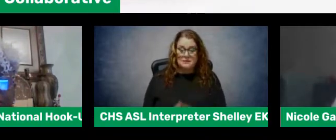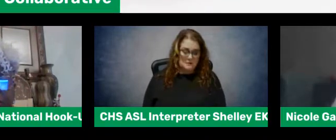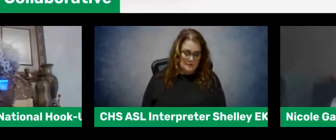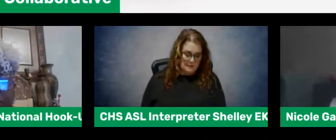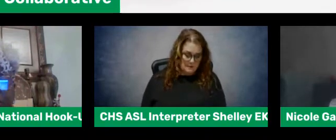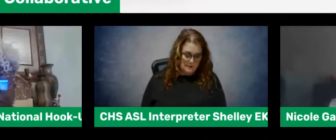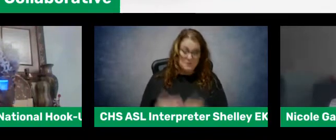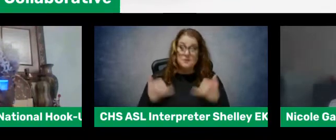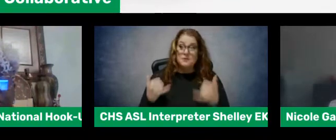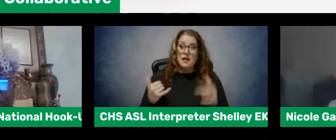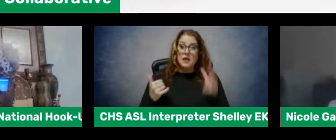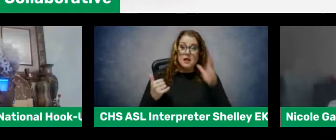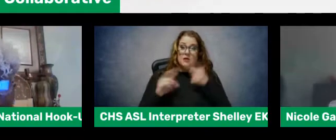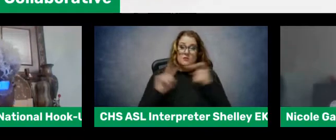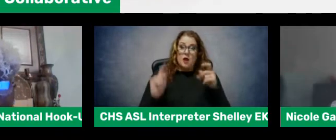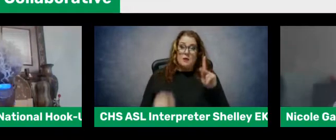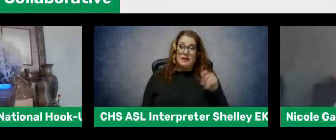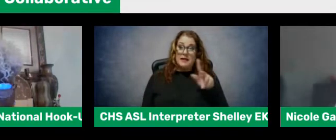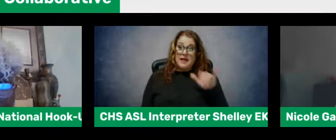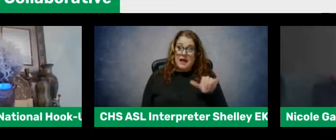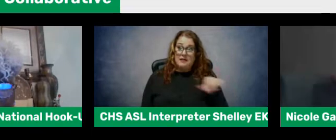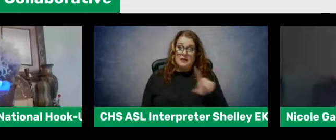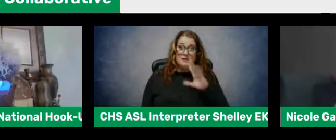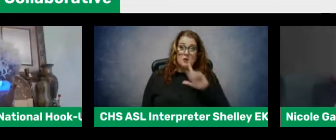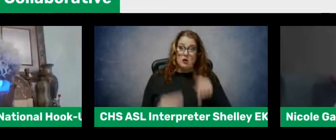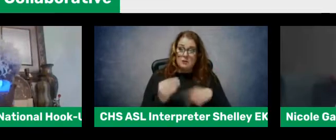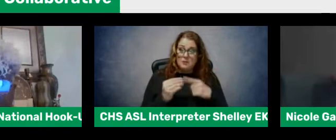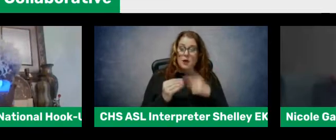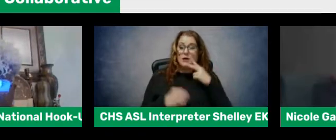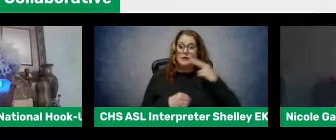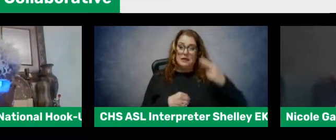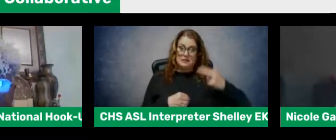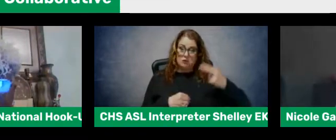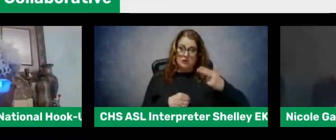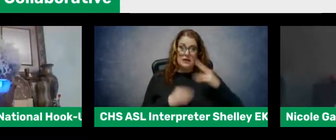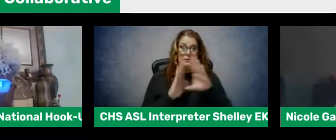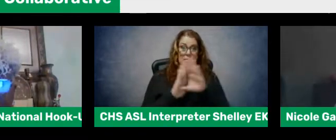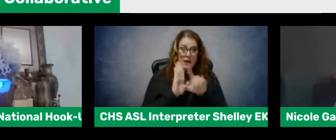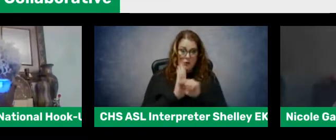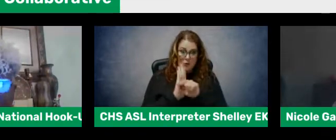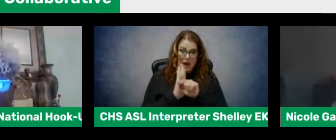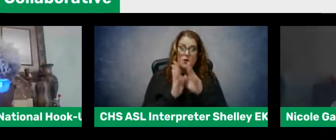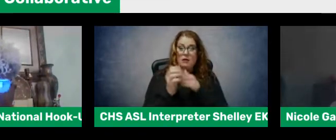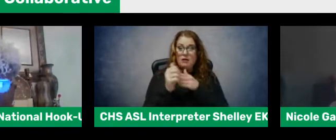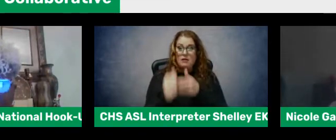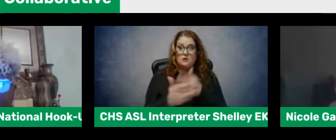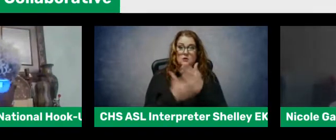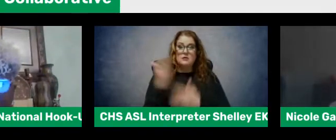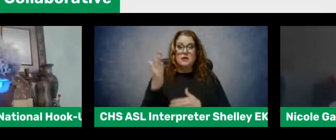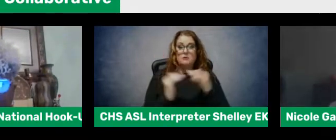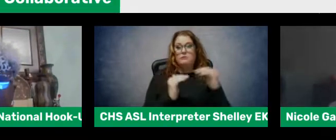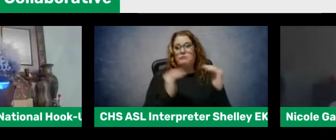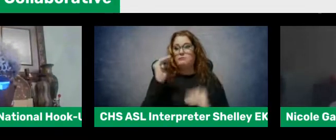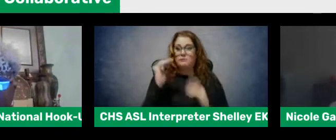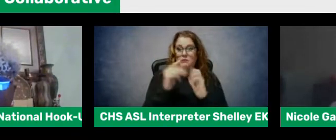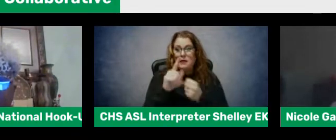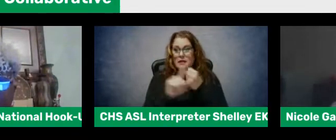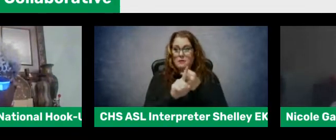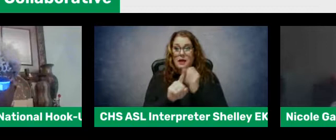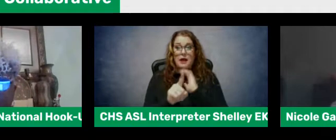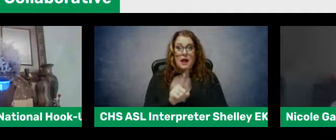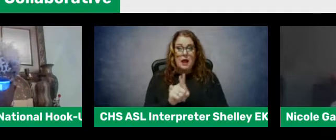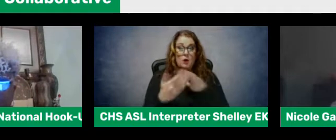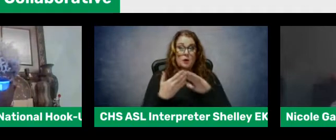So now we're going to hear from Kathy, and she's going to tell us a little bit about the history and background that has led to some disproportionate impact in our